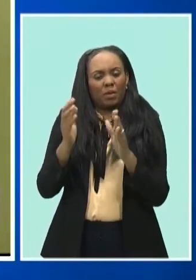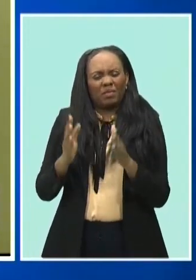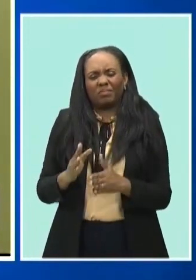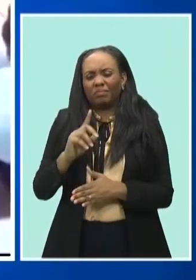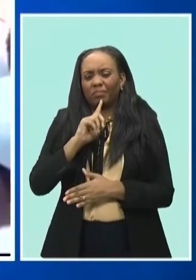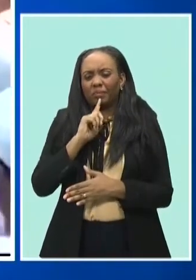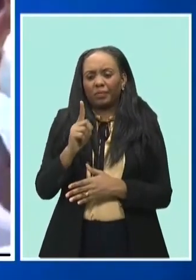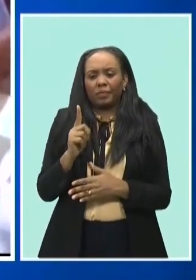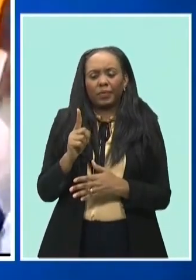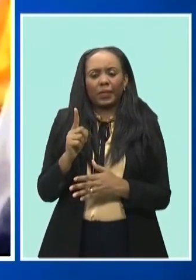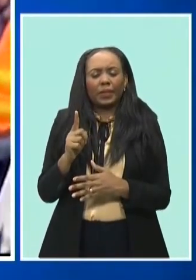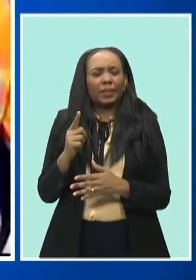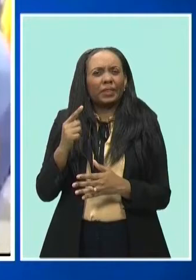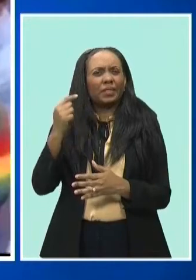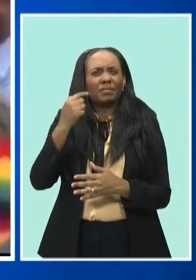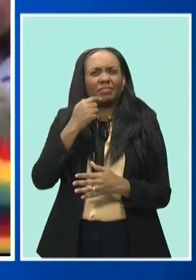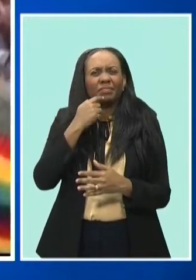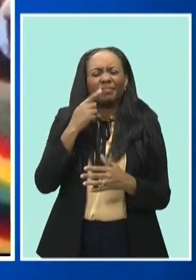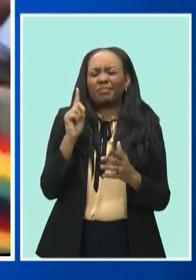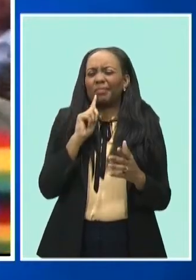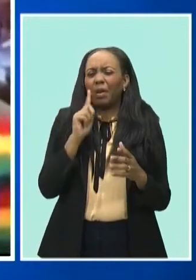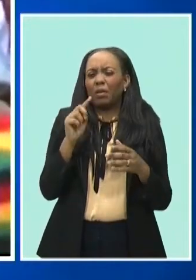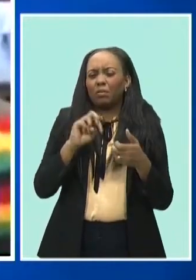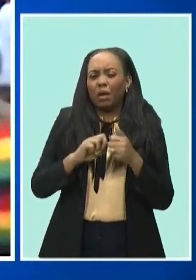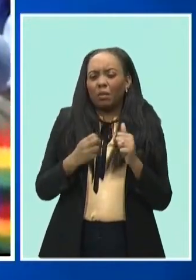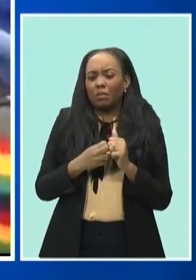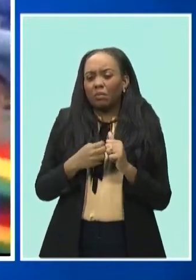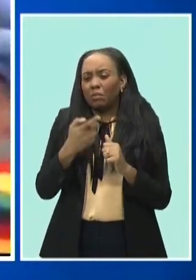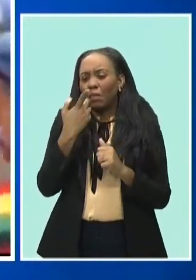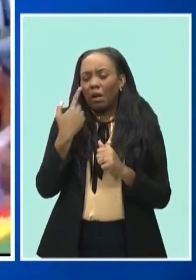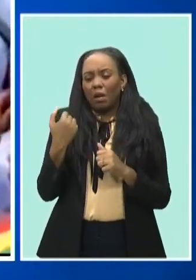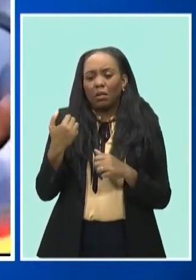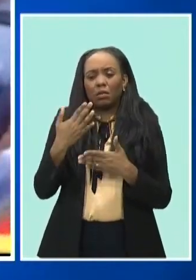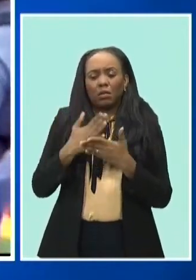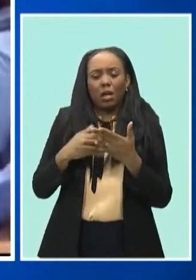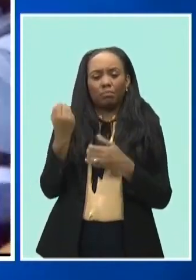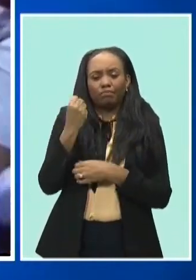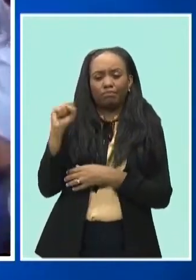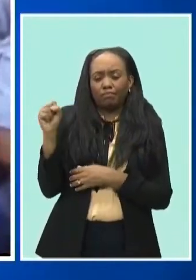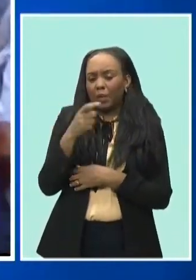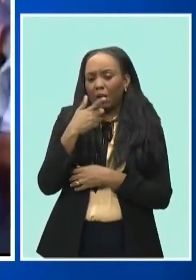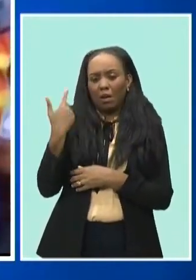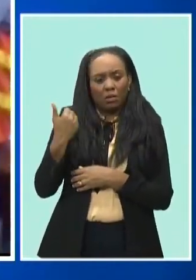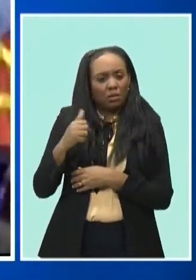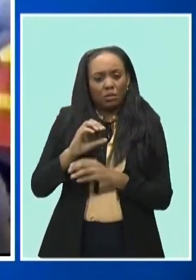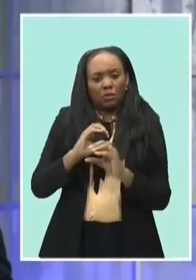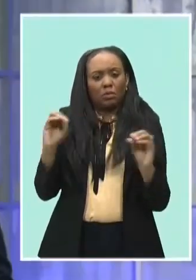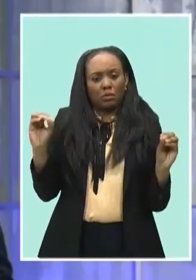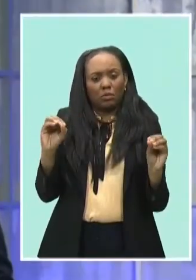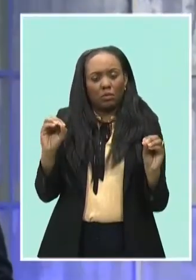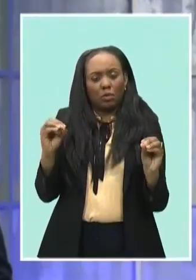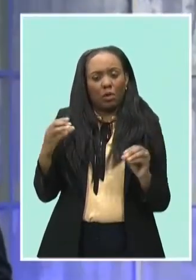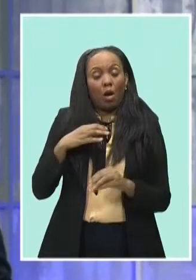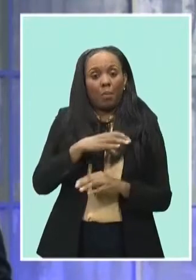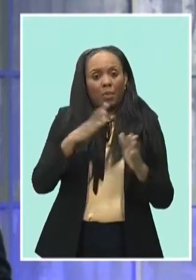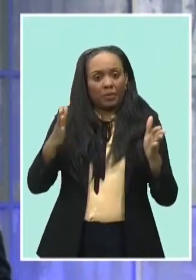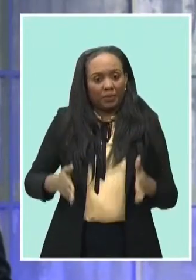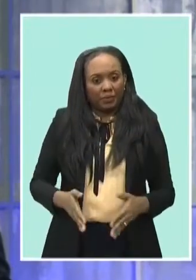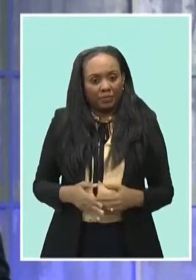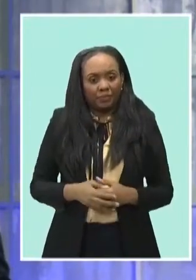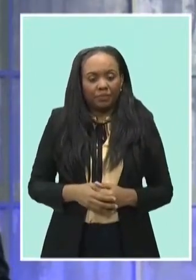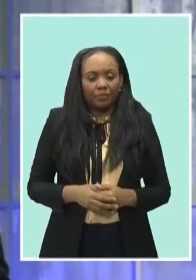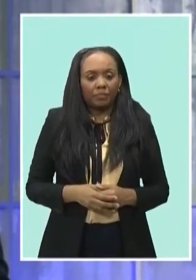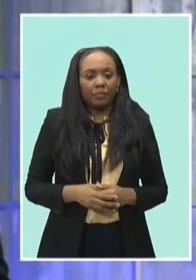the state of industrial matters due to the alleged absence of a Labour Commissioner. Water woes